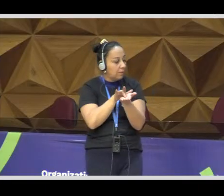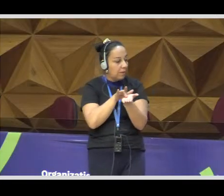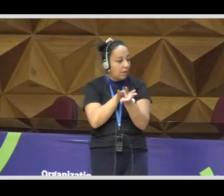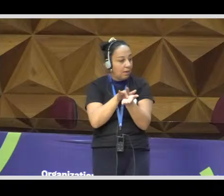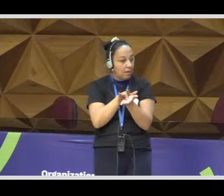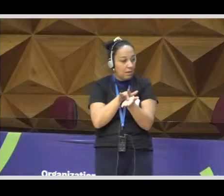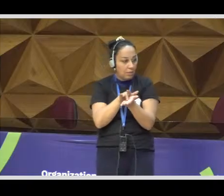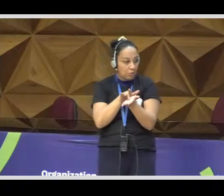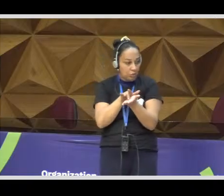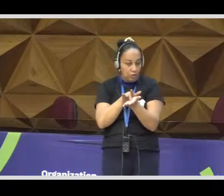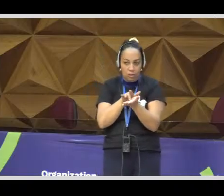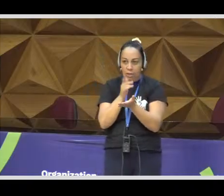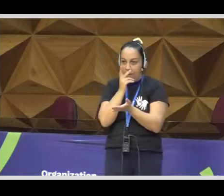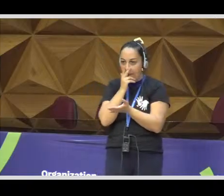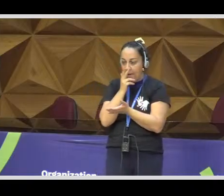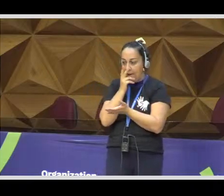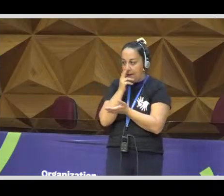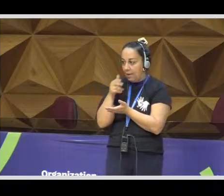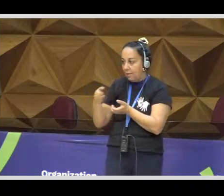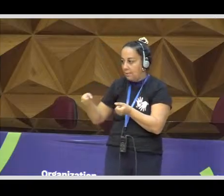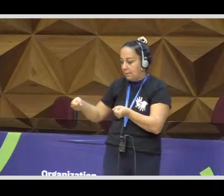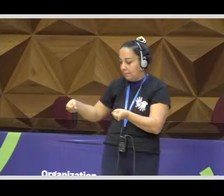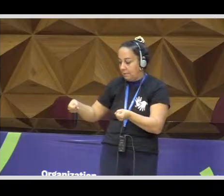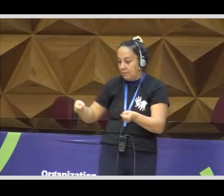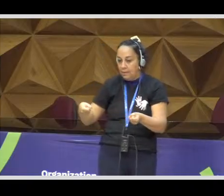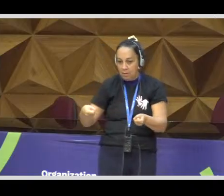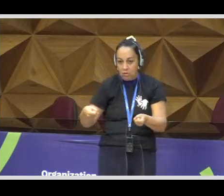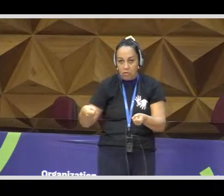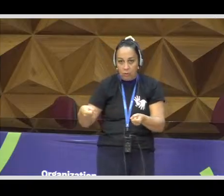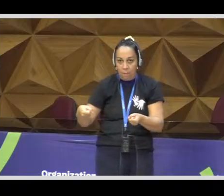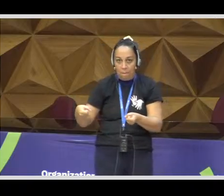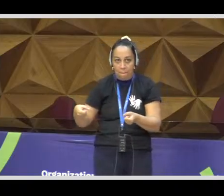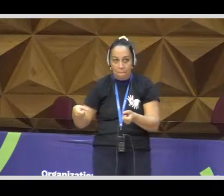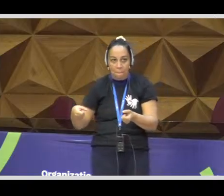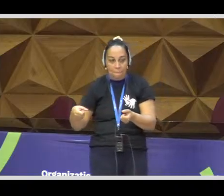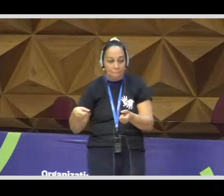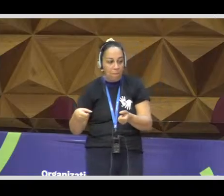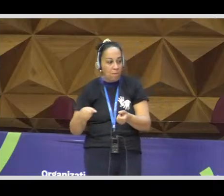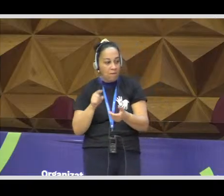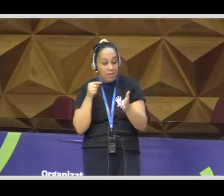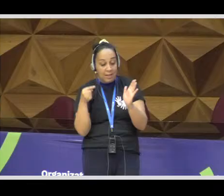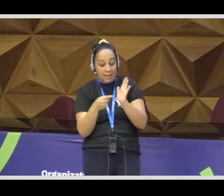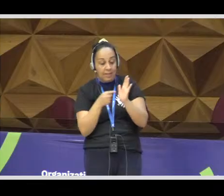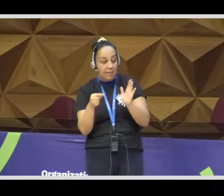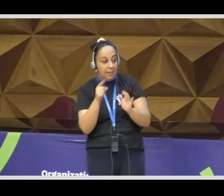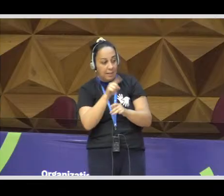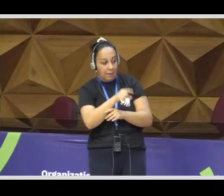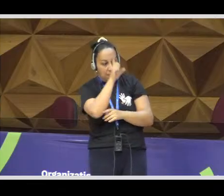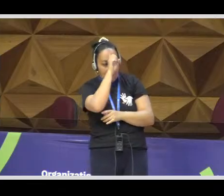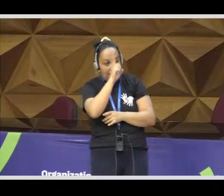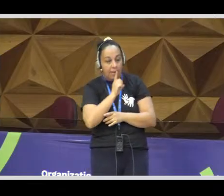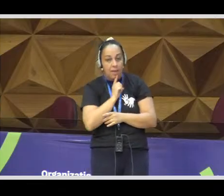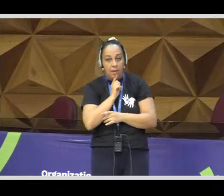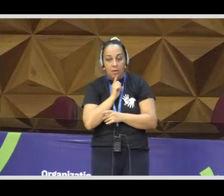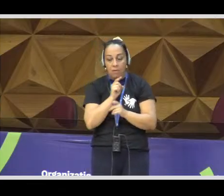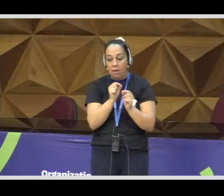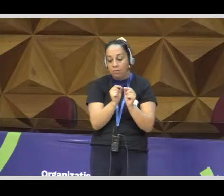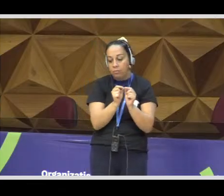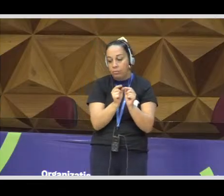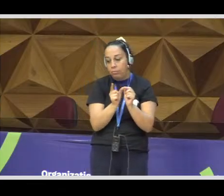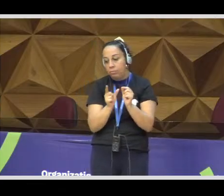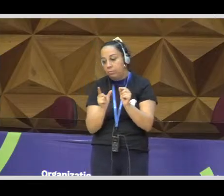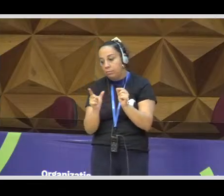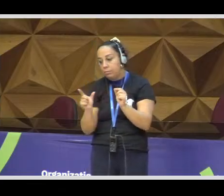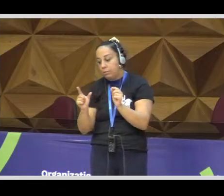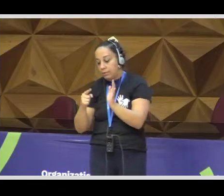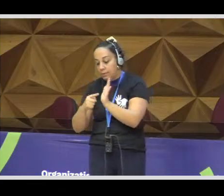was touch on one of those yellow targets, drag to one of the other targets, and then release. So we had a bit of tapping, we had a bit of dragging. Very kind